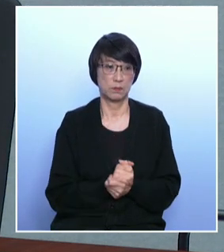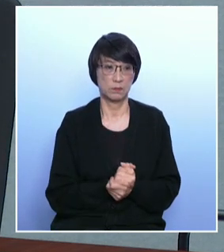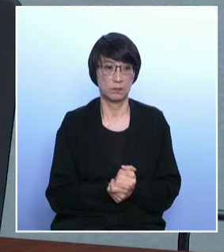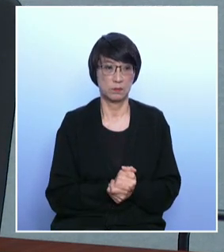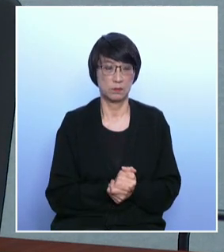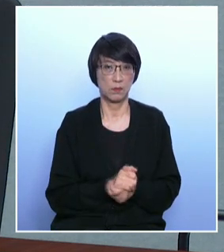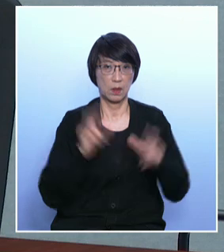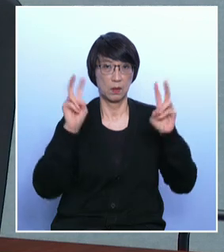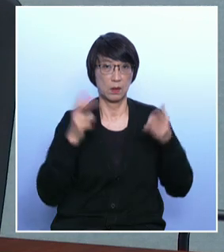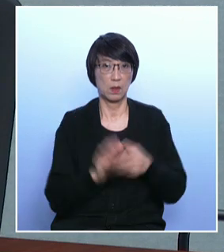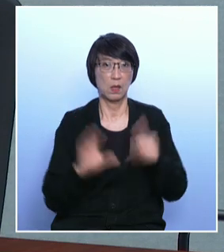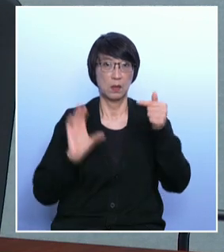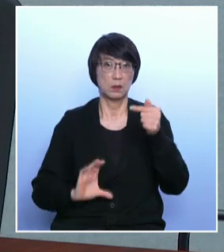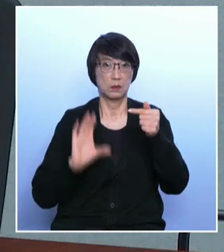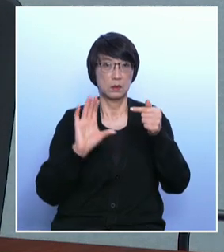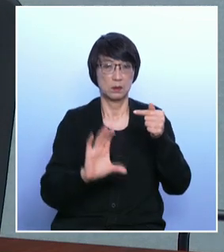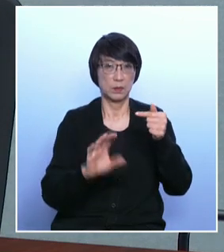administration.